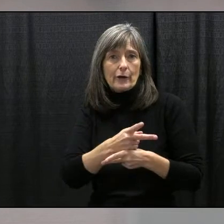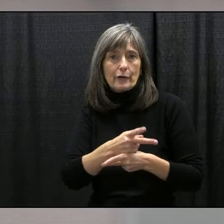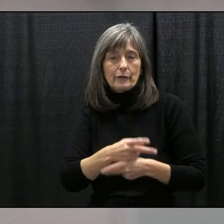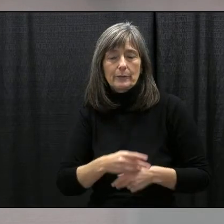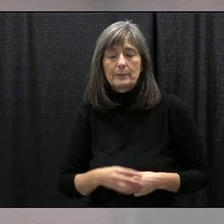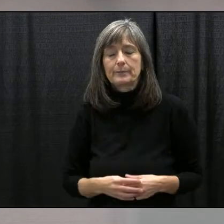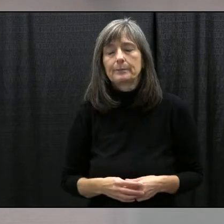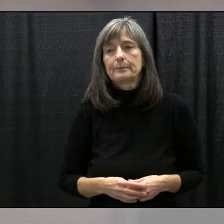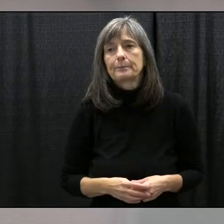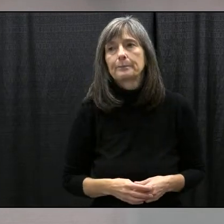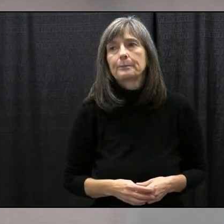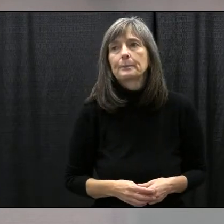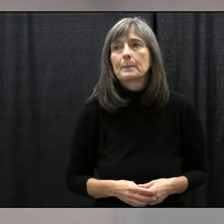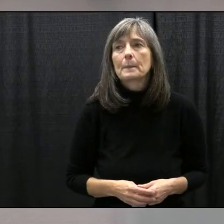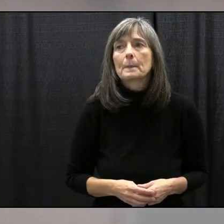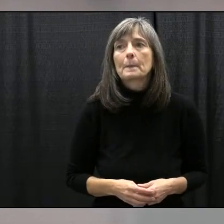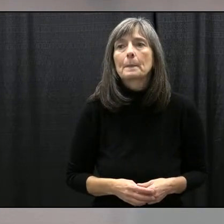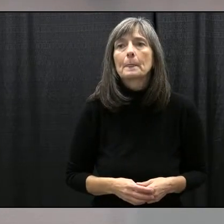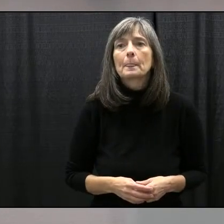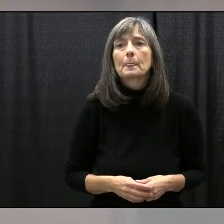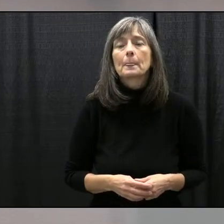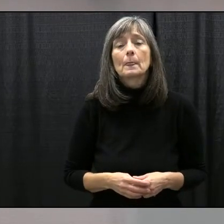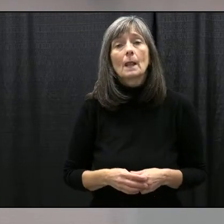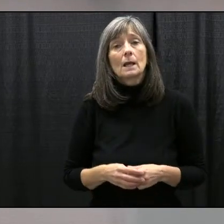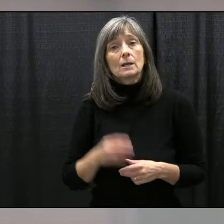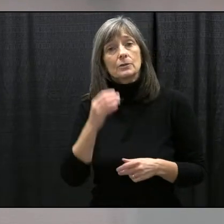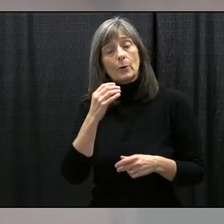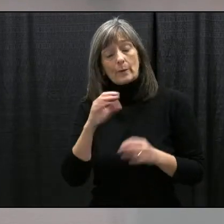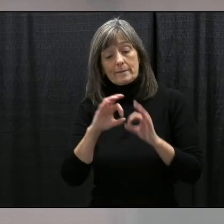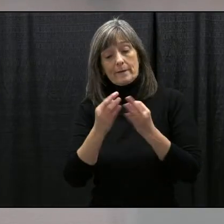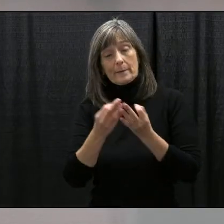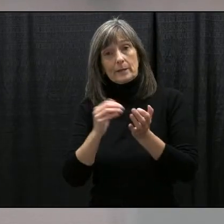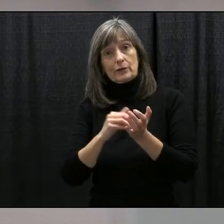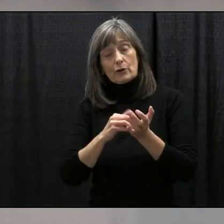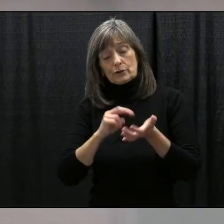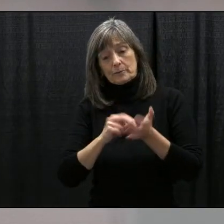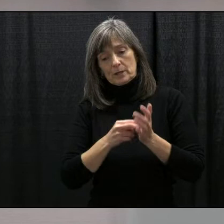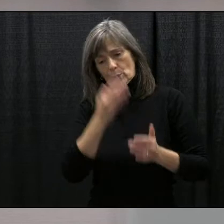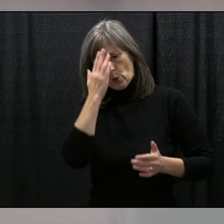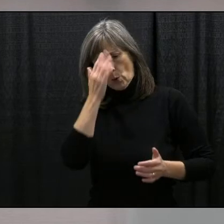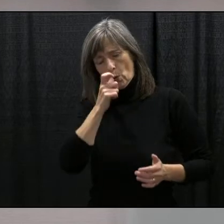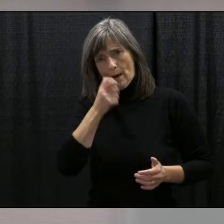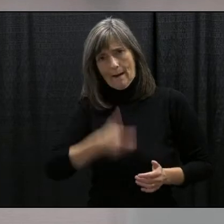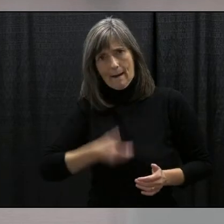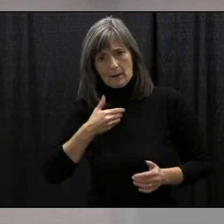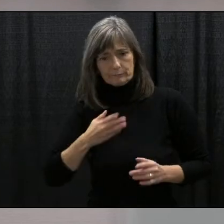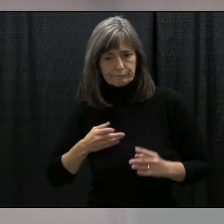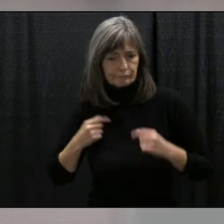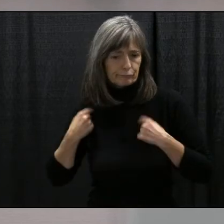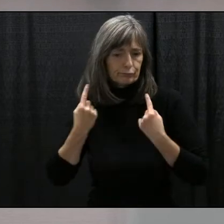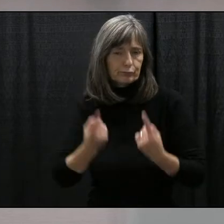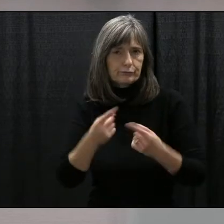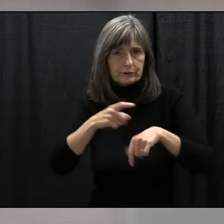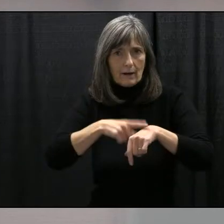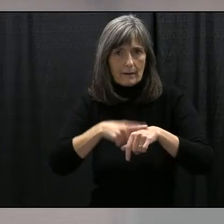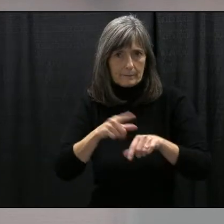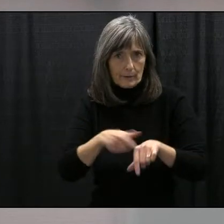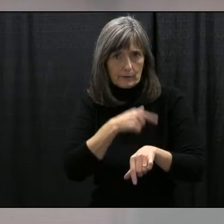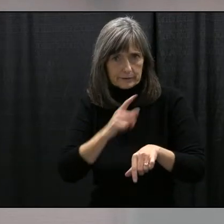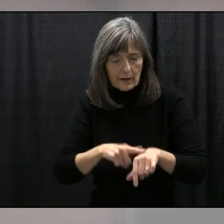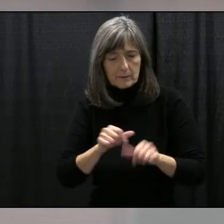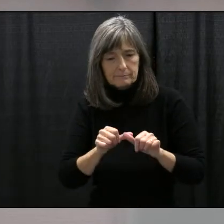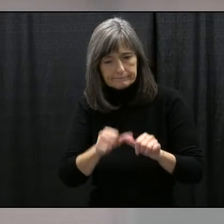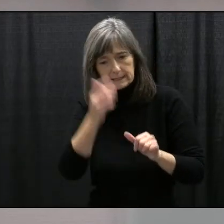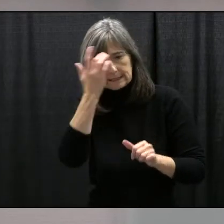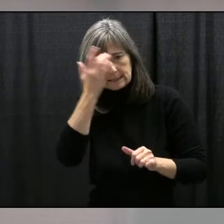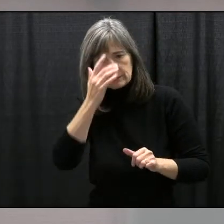And as a follow-up, one of the benefits of having a family doctor, of course, is continuity of care. They know you, and they know you over time and what your conditions might be and what your illnesses might